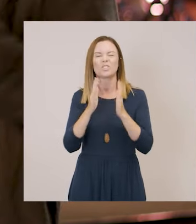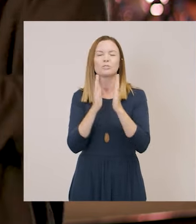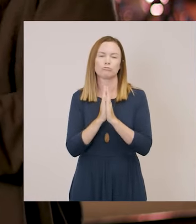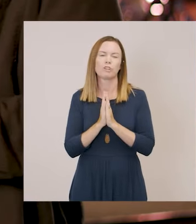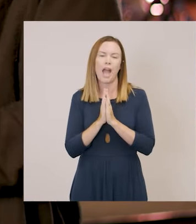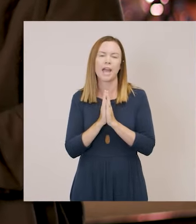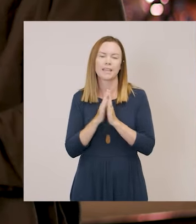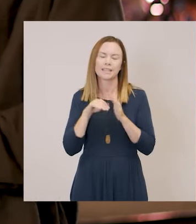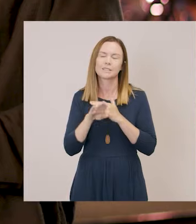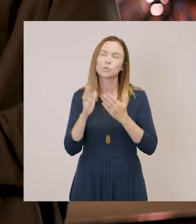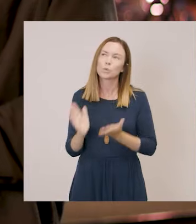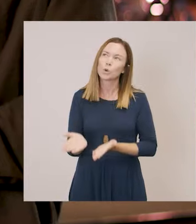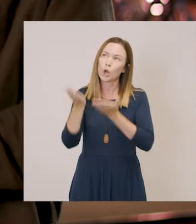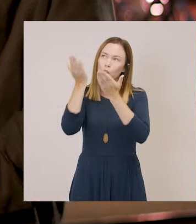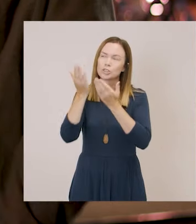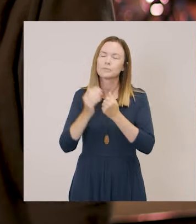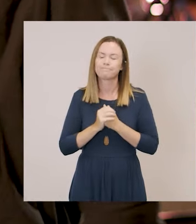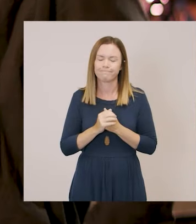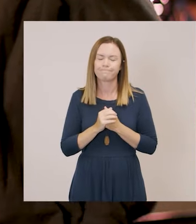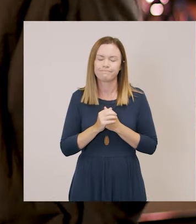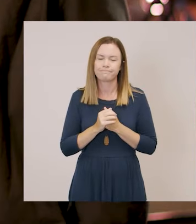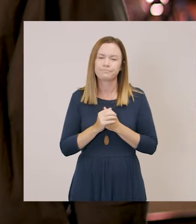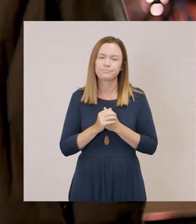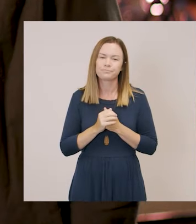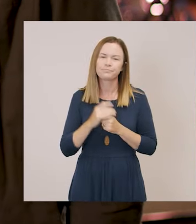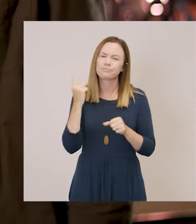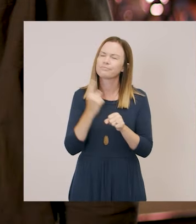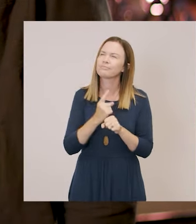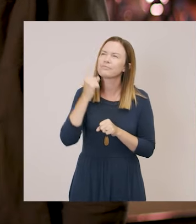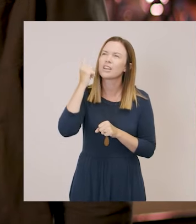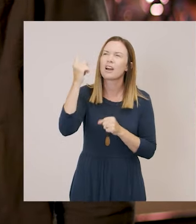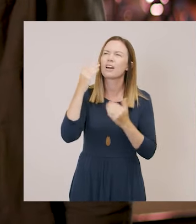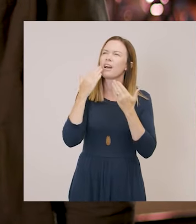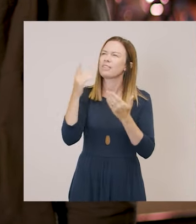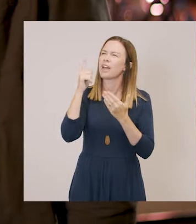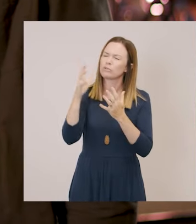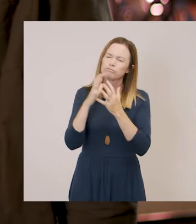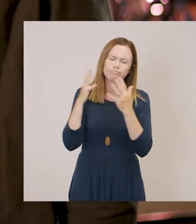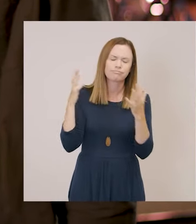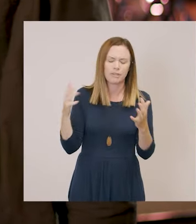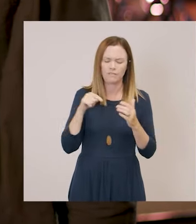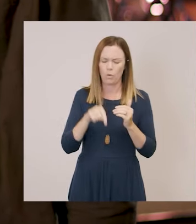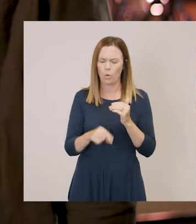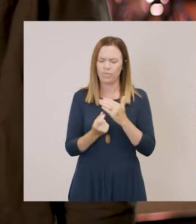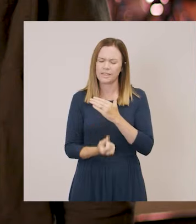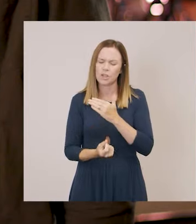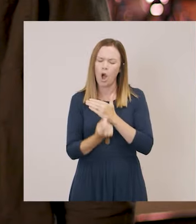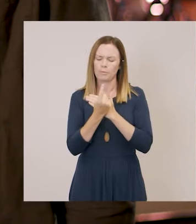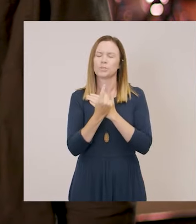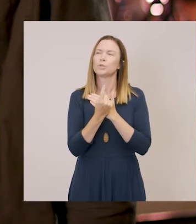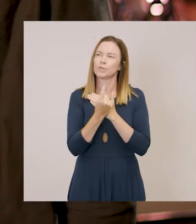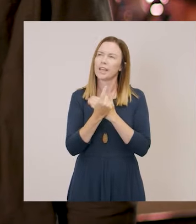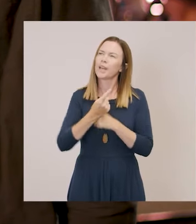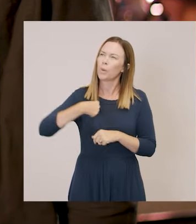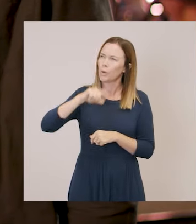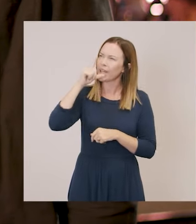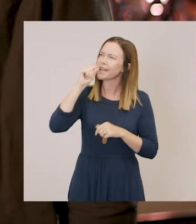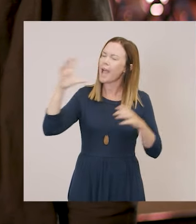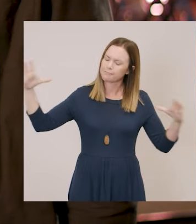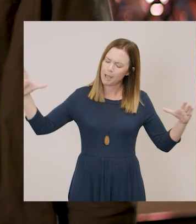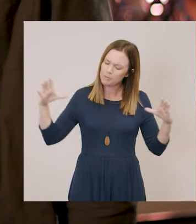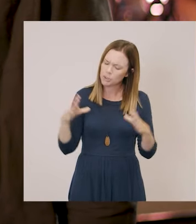And Brooke, why don't you pray for us into worship? God, I just thank you so much for this opportunity we have to come